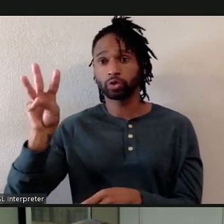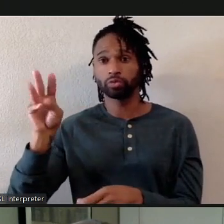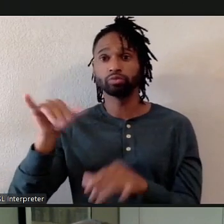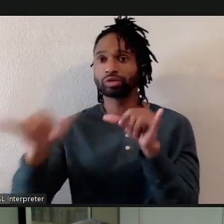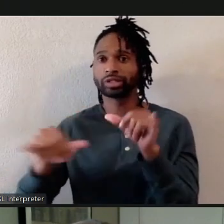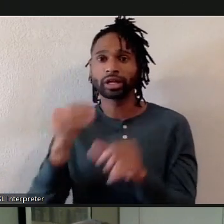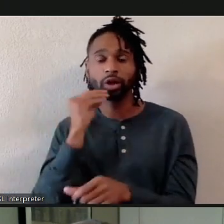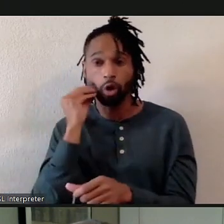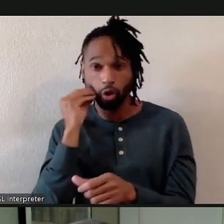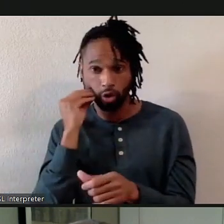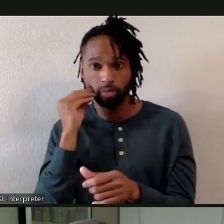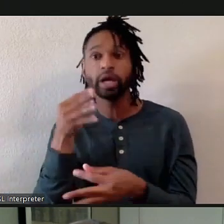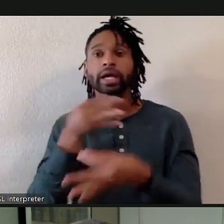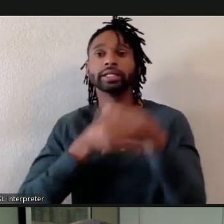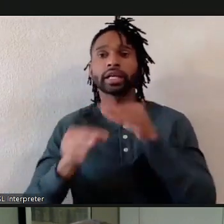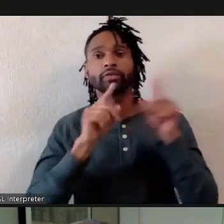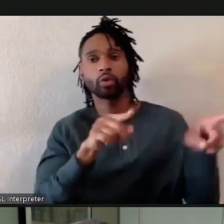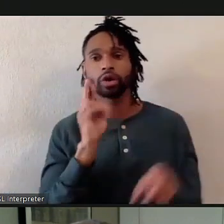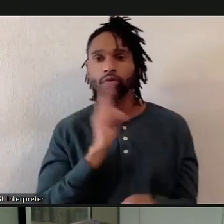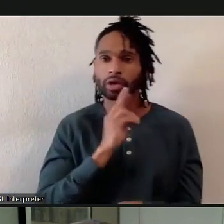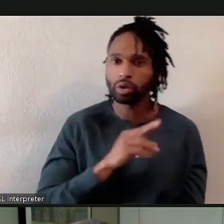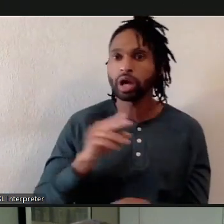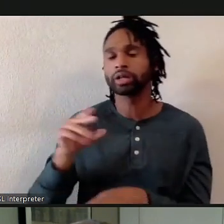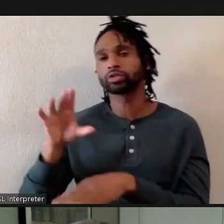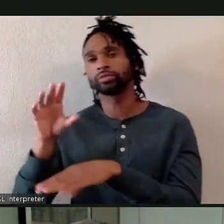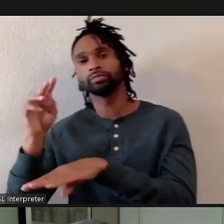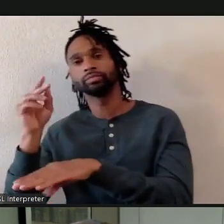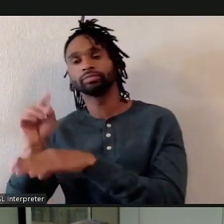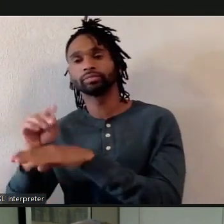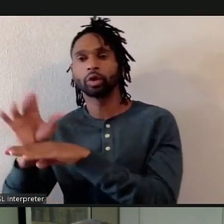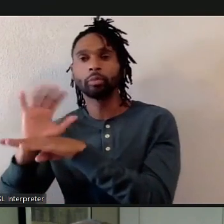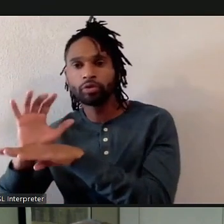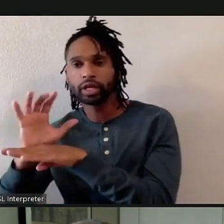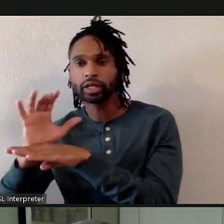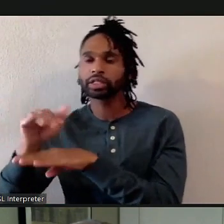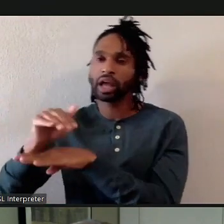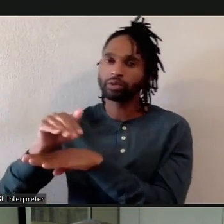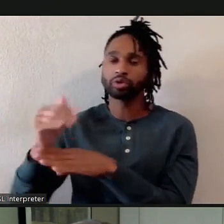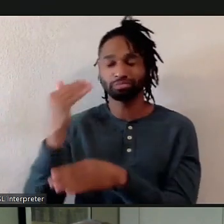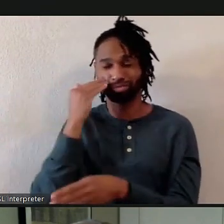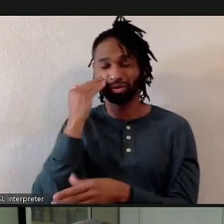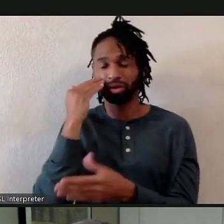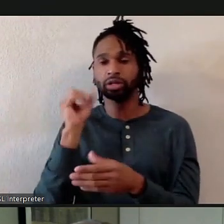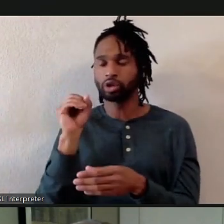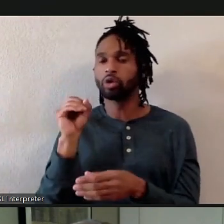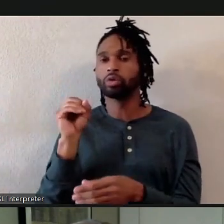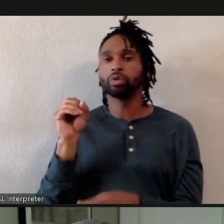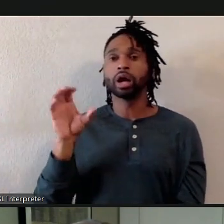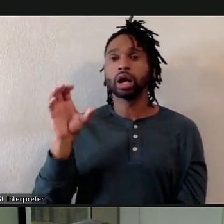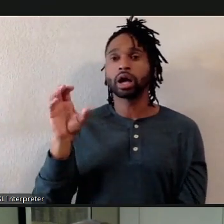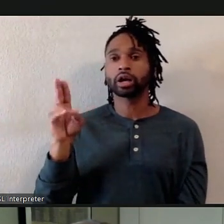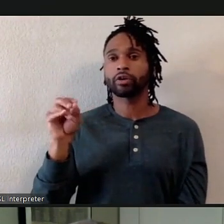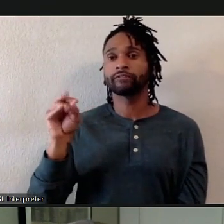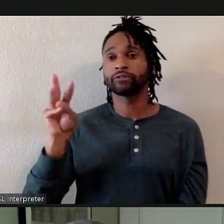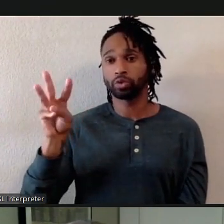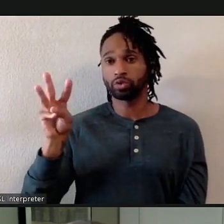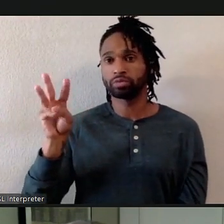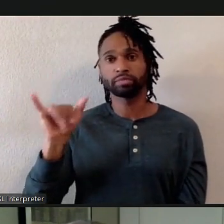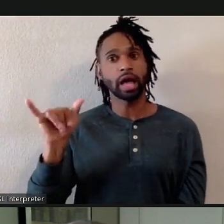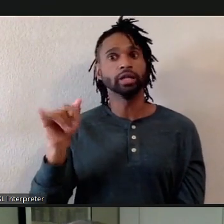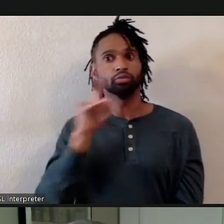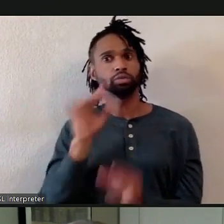our homes rather than going to restaurants or movies in the evenings. And so a curfew seems like an